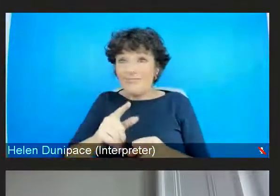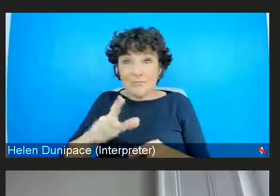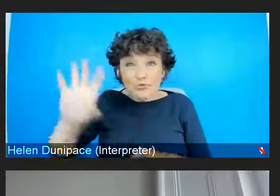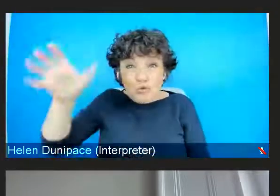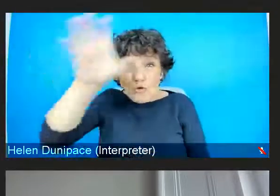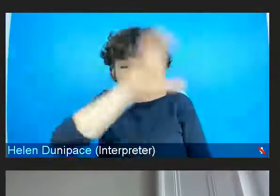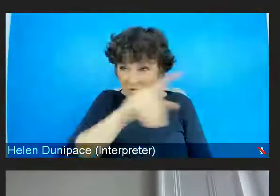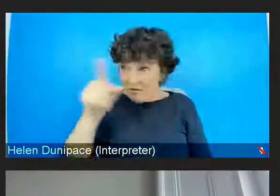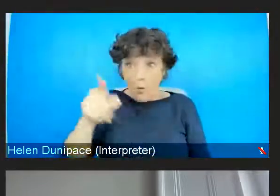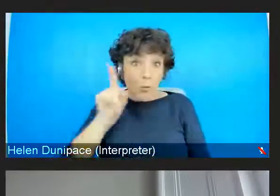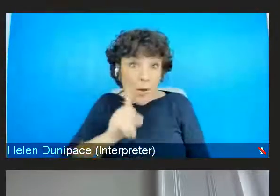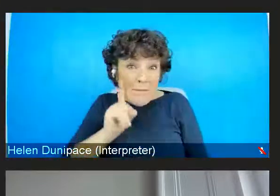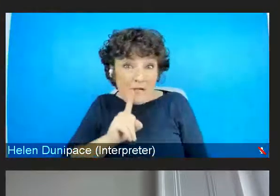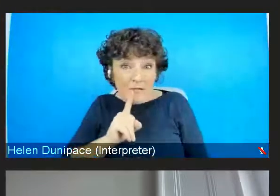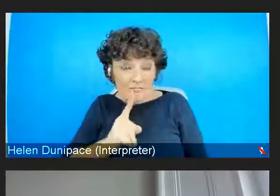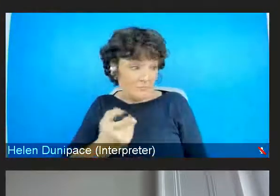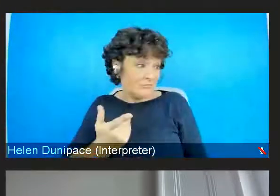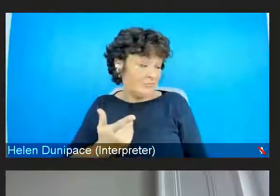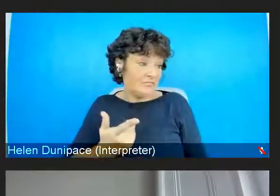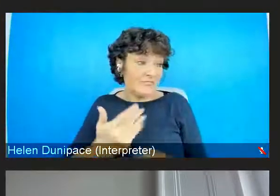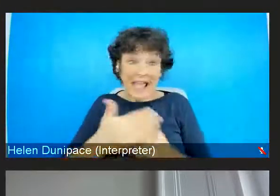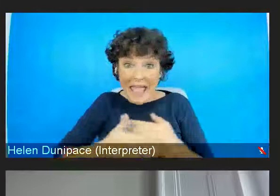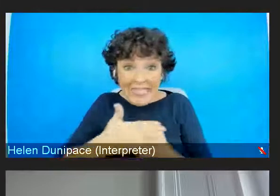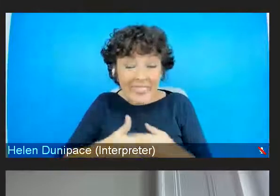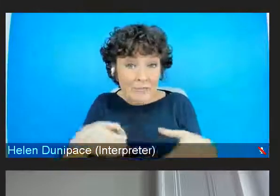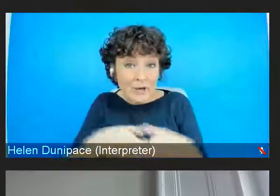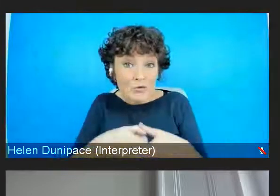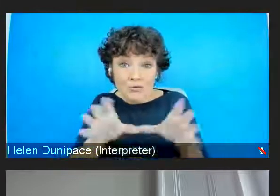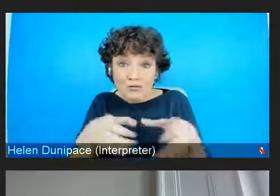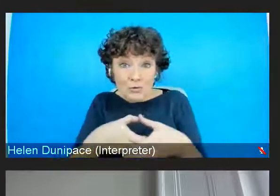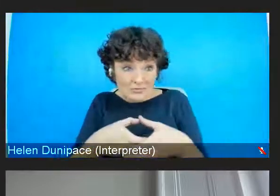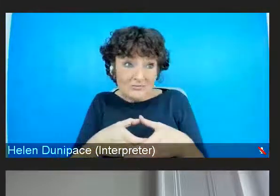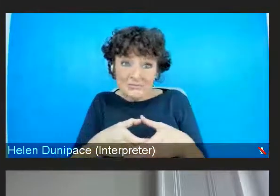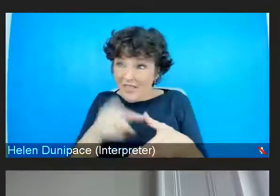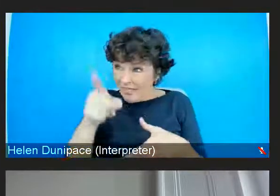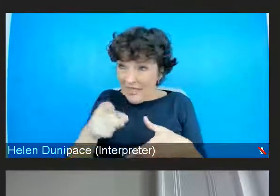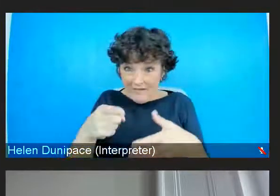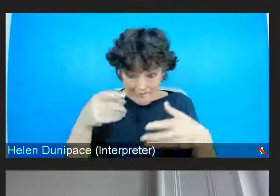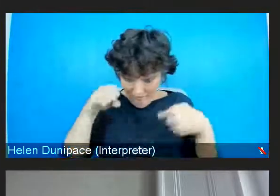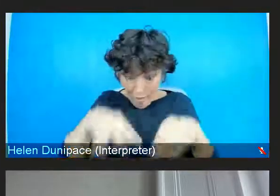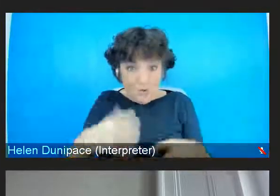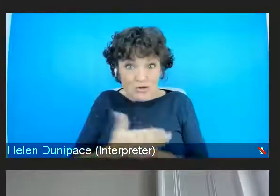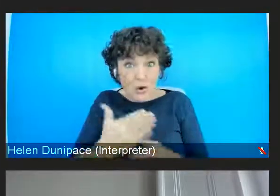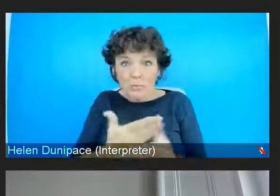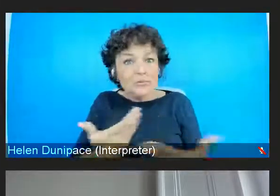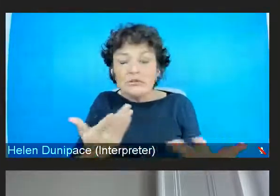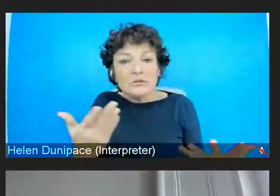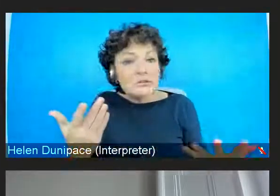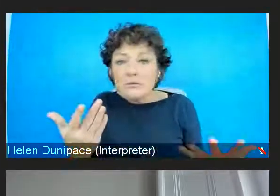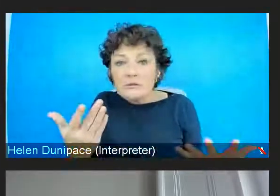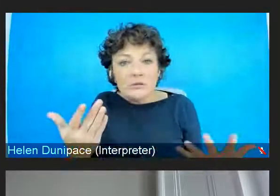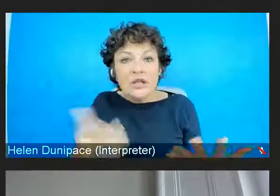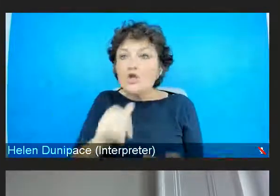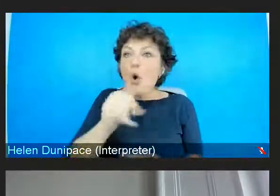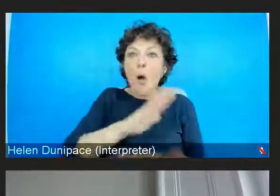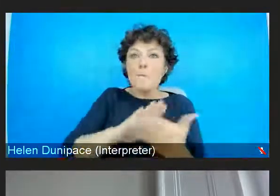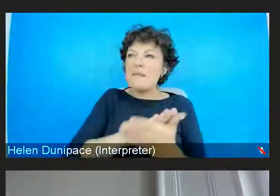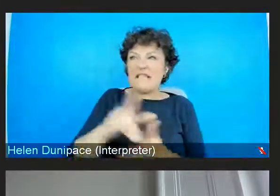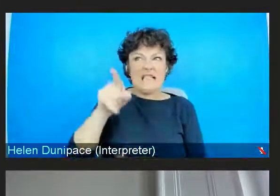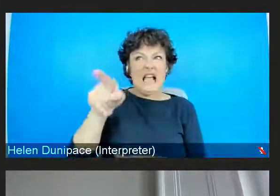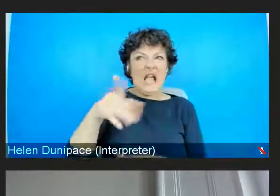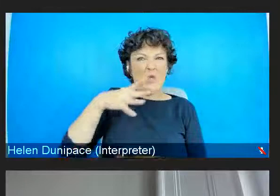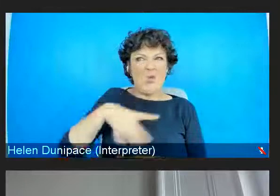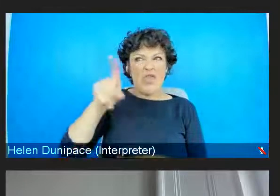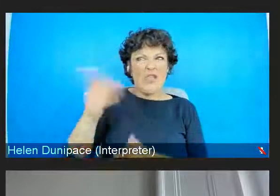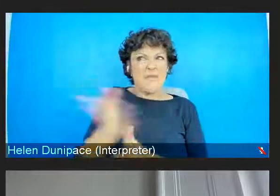women, diverse ethnic minority groups. And it is not that anything is targeted, it just so happens to be. And similarly,